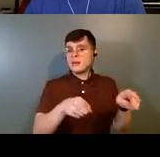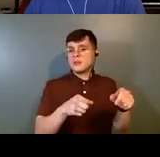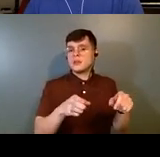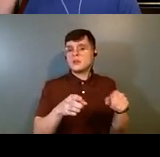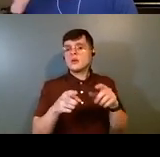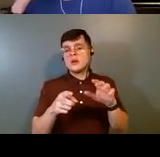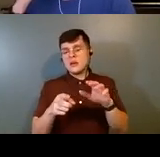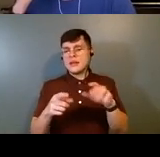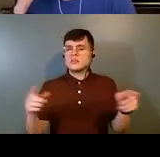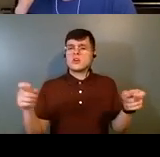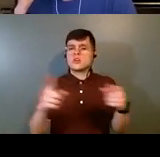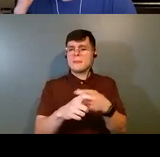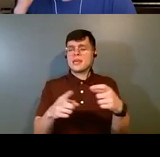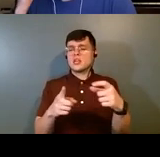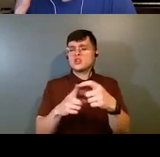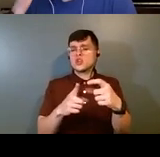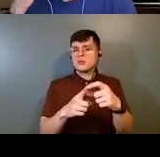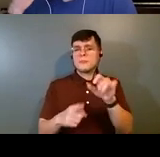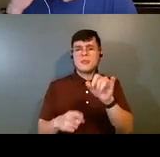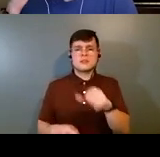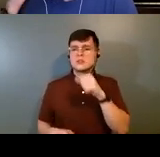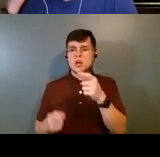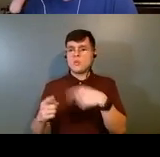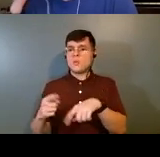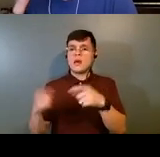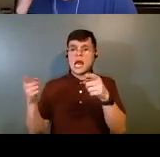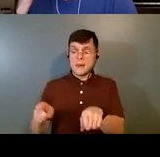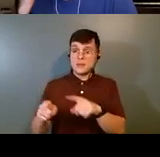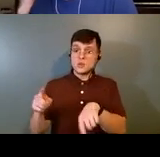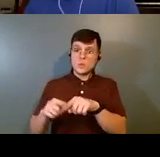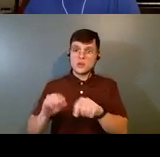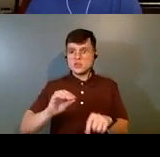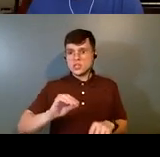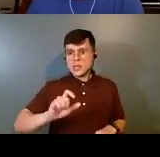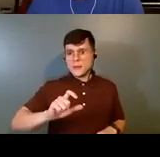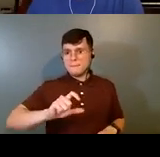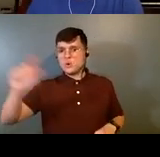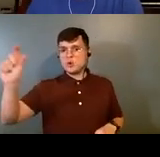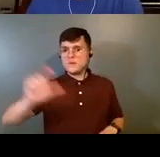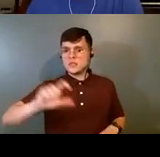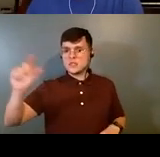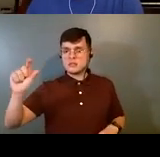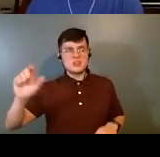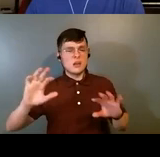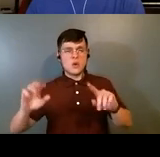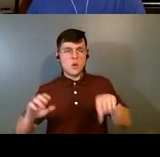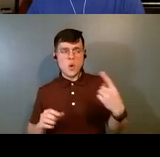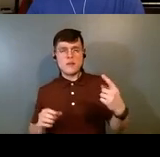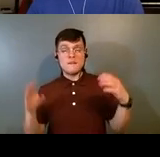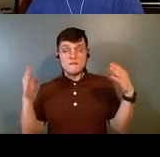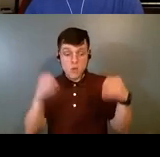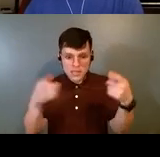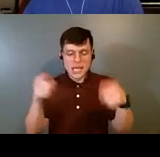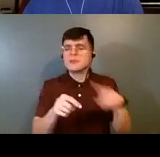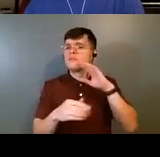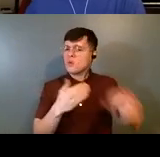it's a complicated term, but it's not what's happening when she moves that caret, you know, like when she, it only happens, focus happens for everyone when